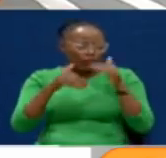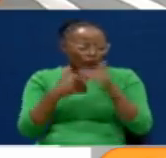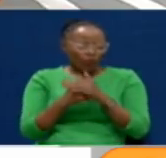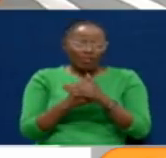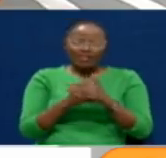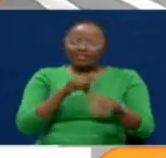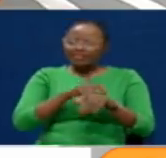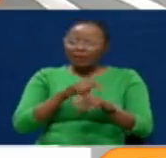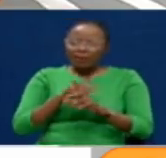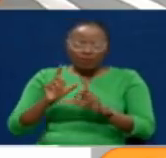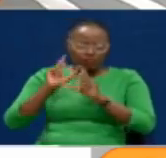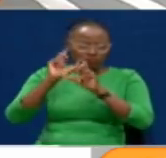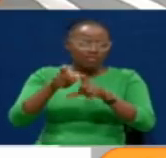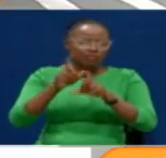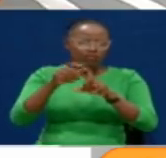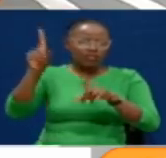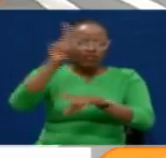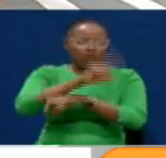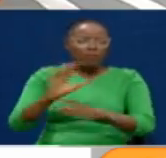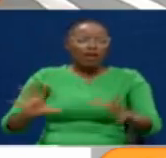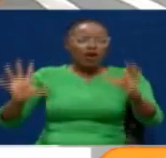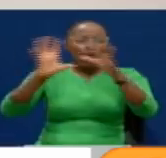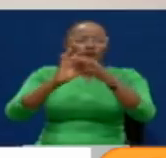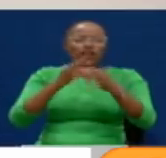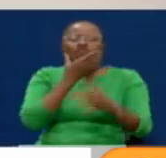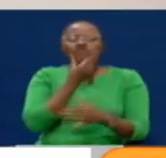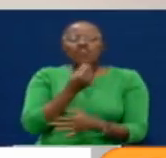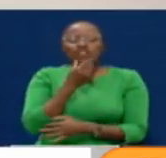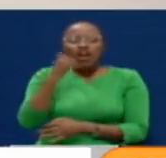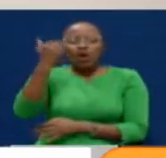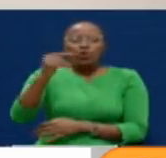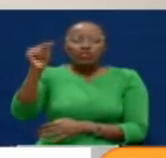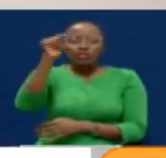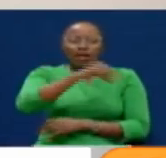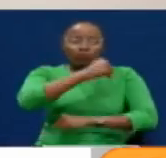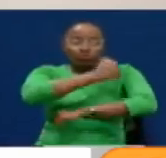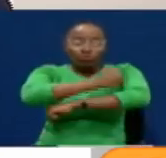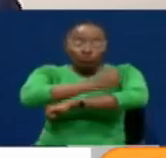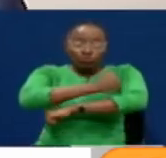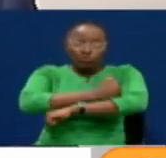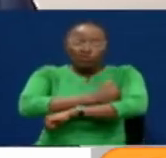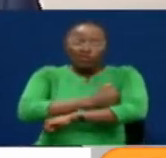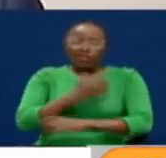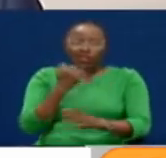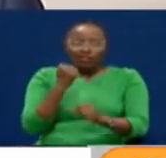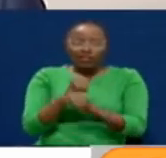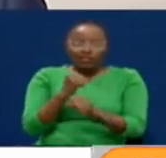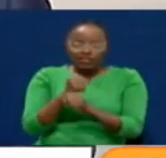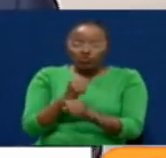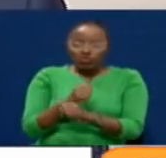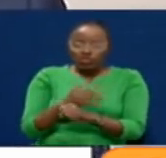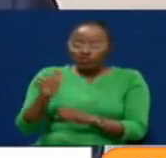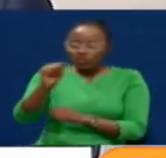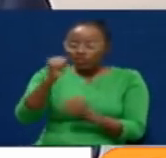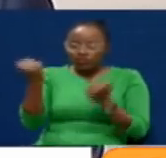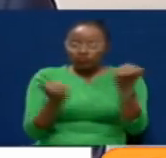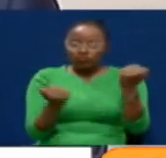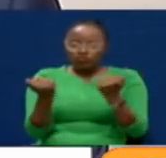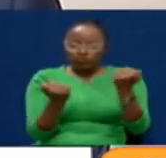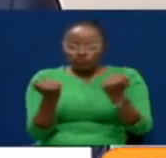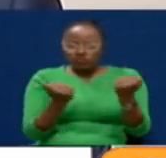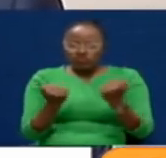day. And now I'm connecting. I think it's my dad who used to make sure he comes to our school. Yes. He come and do a scramble. Spin. Yeah, yeah, spin, yes. You're like a